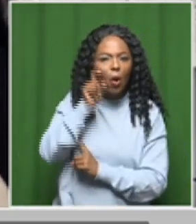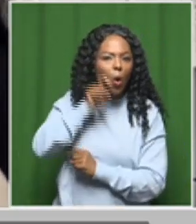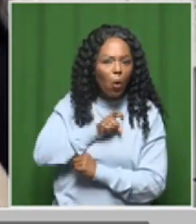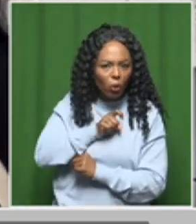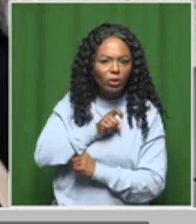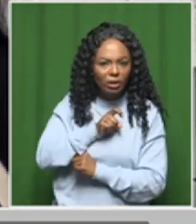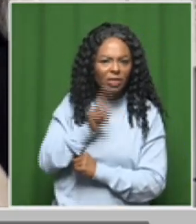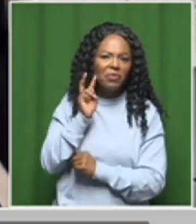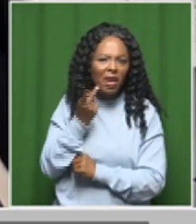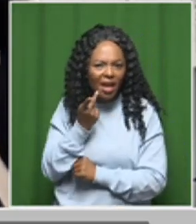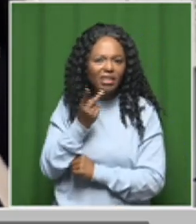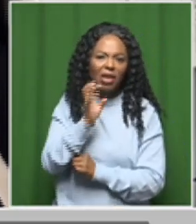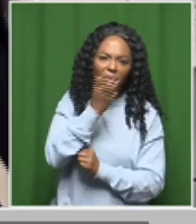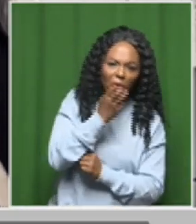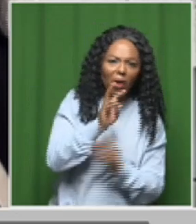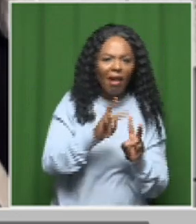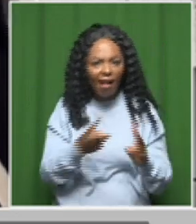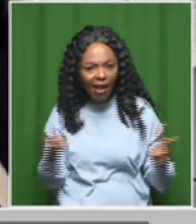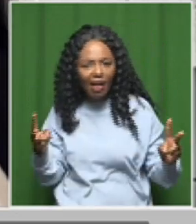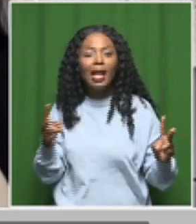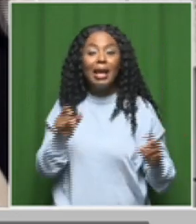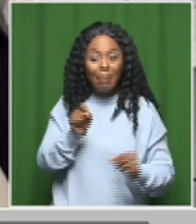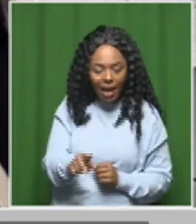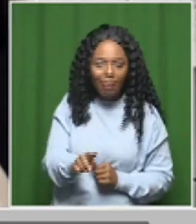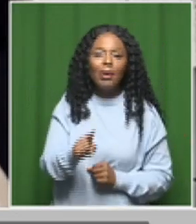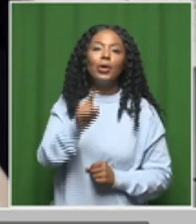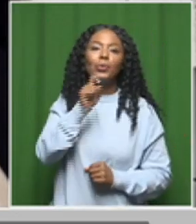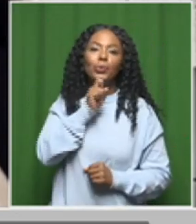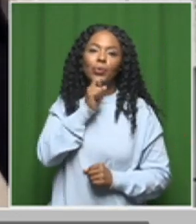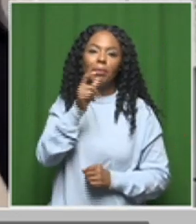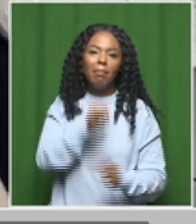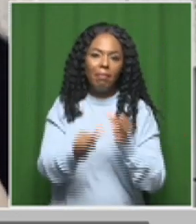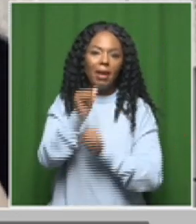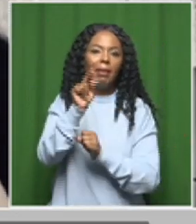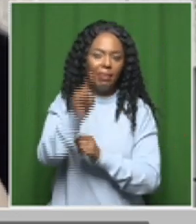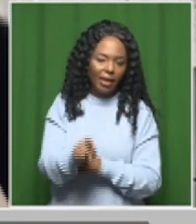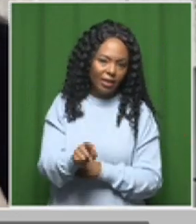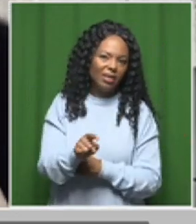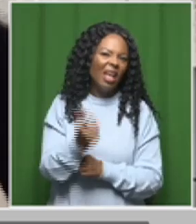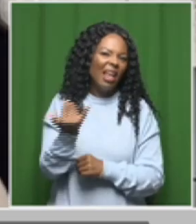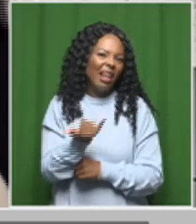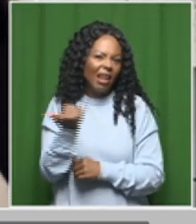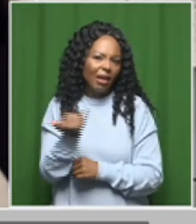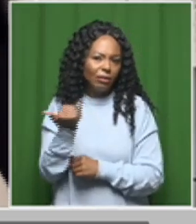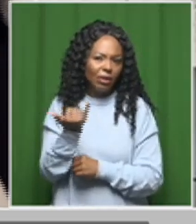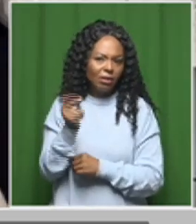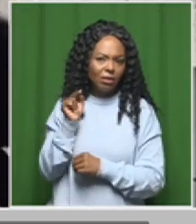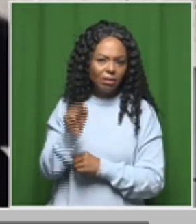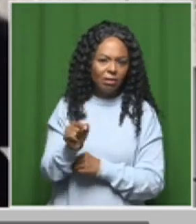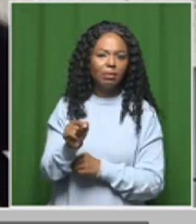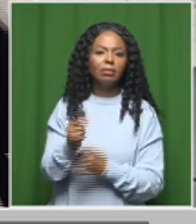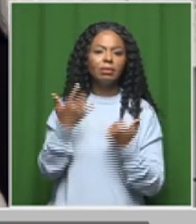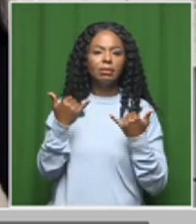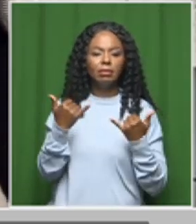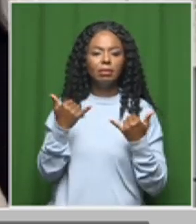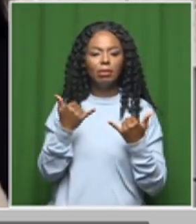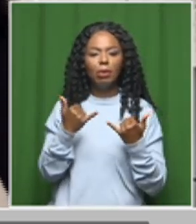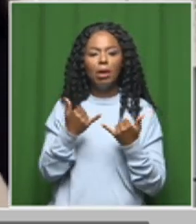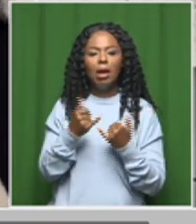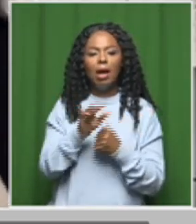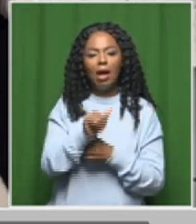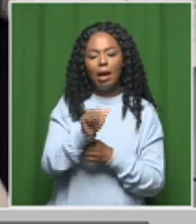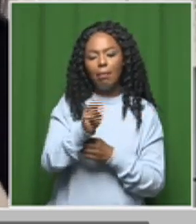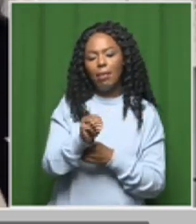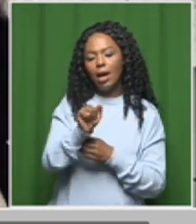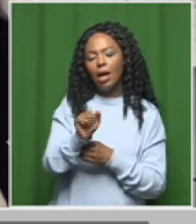know. So utilizing and incorporating things such as amadumbe and imfino in your diet, things that you